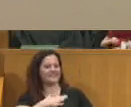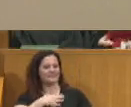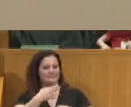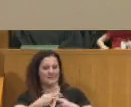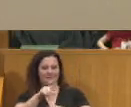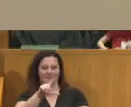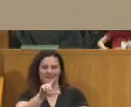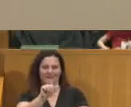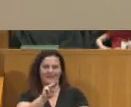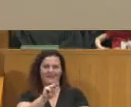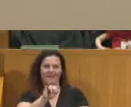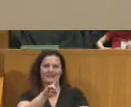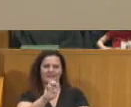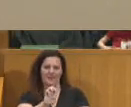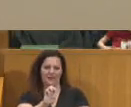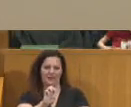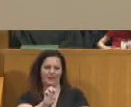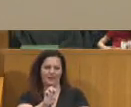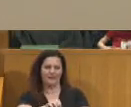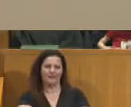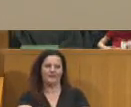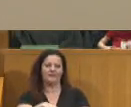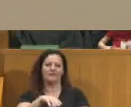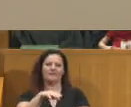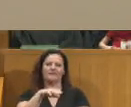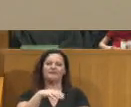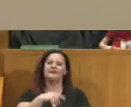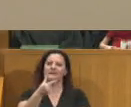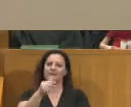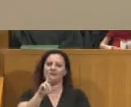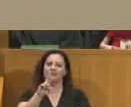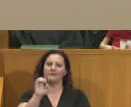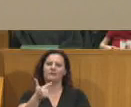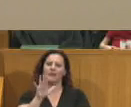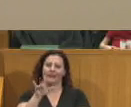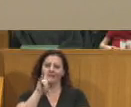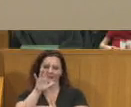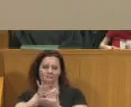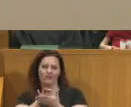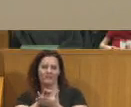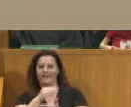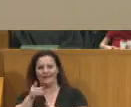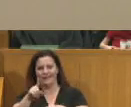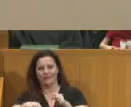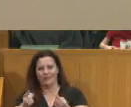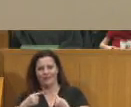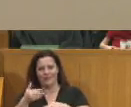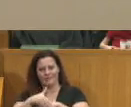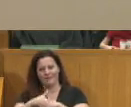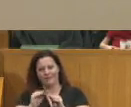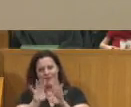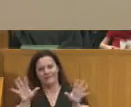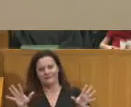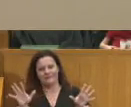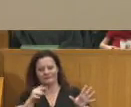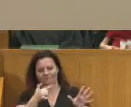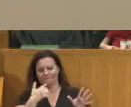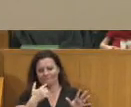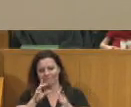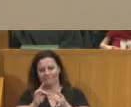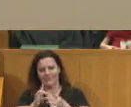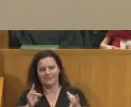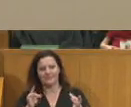the table. So we're going to start with recognizing them and thanking them. I hope that you'll